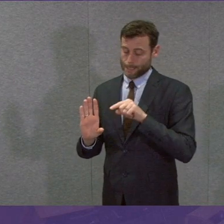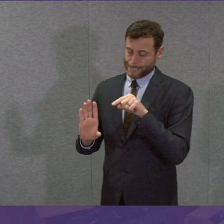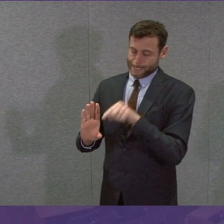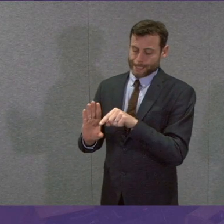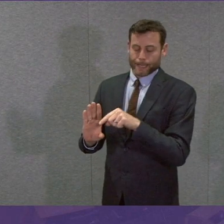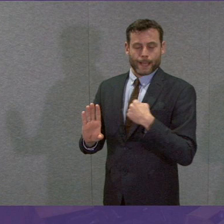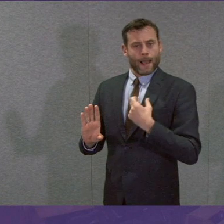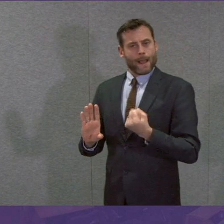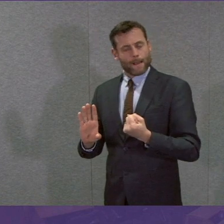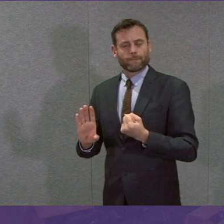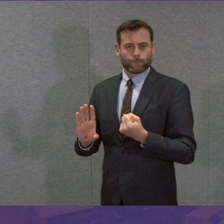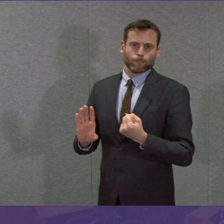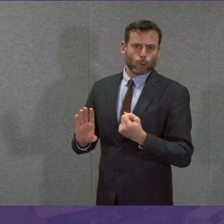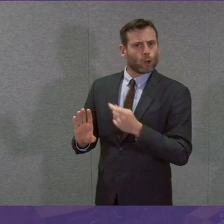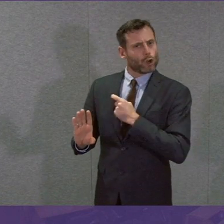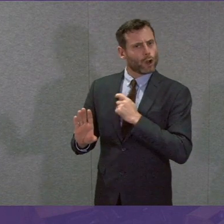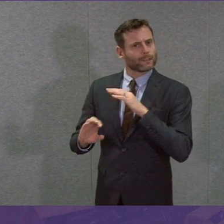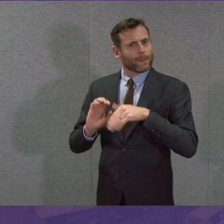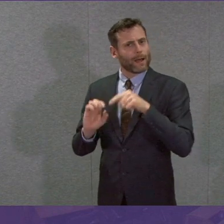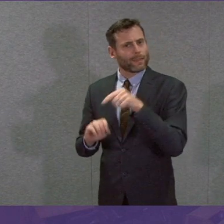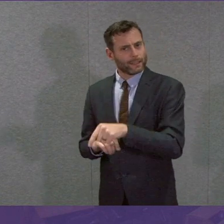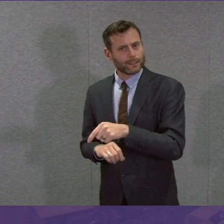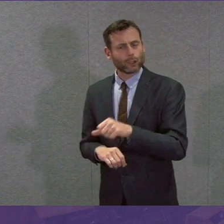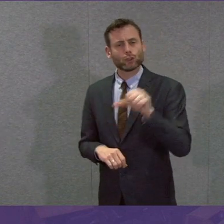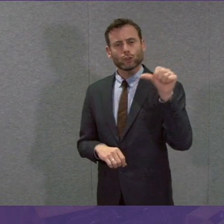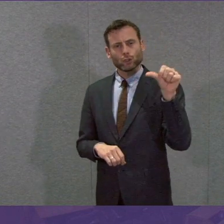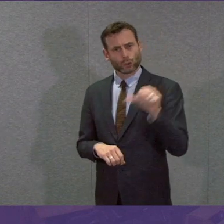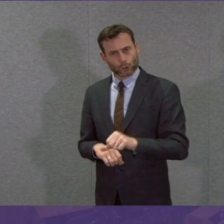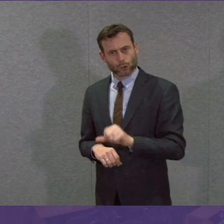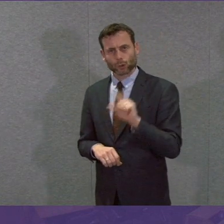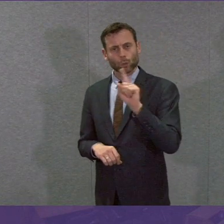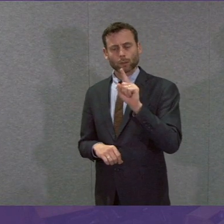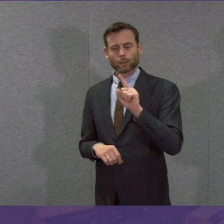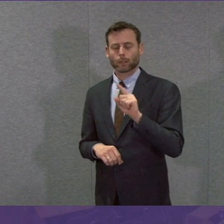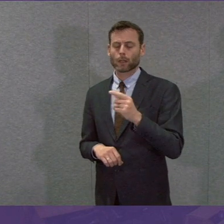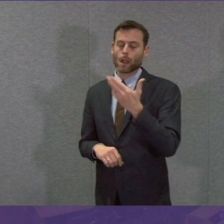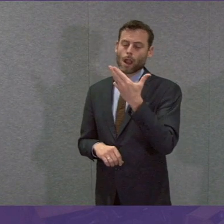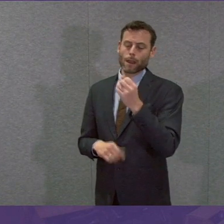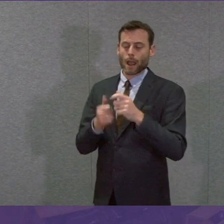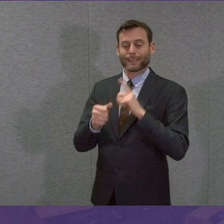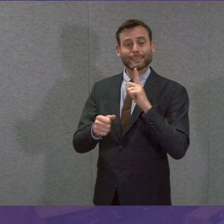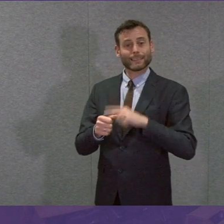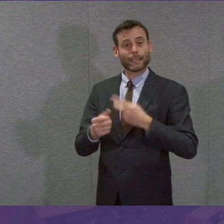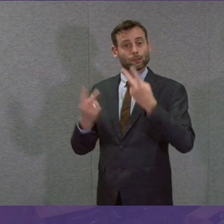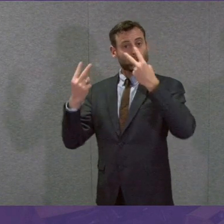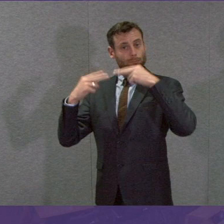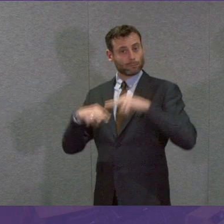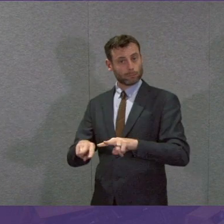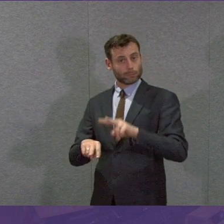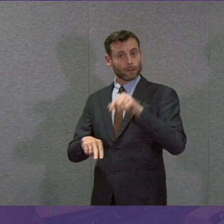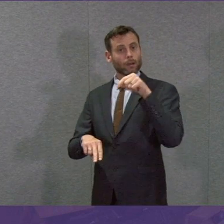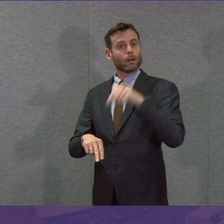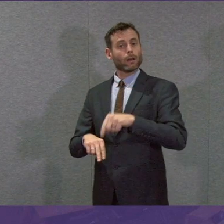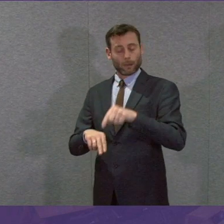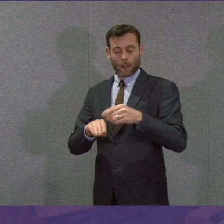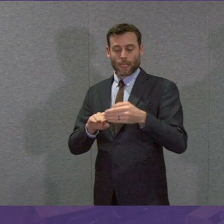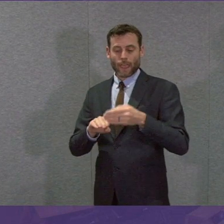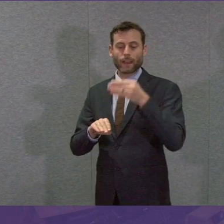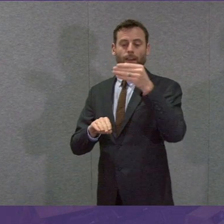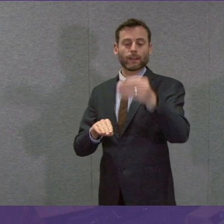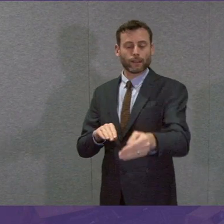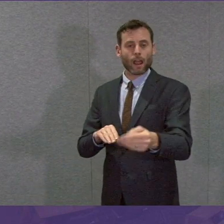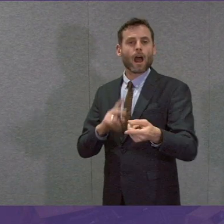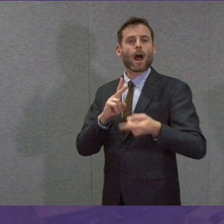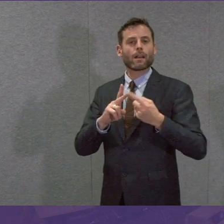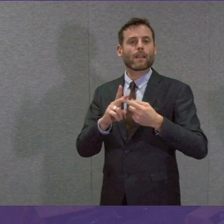consider it appropriate that we have parliamentary renewal perhaps after 90 days with another periodic renewal thereafter